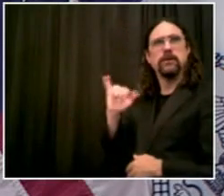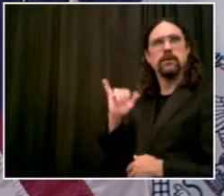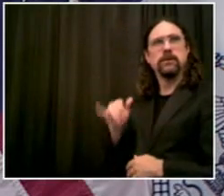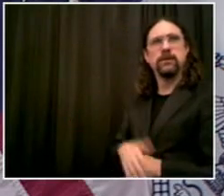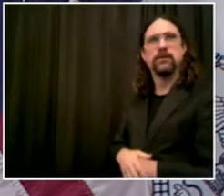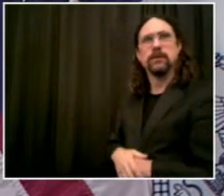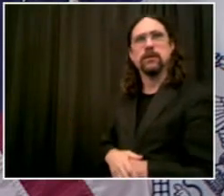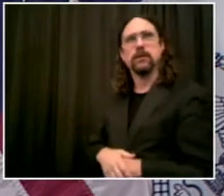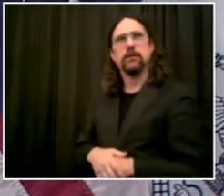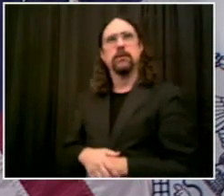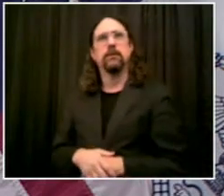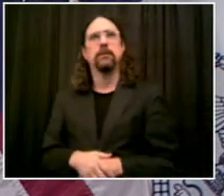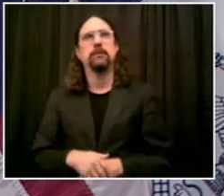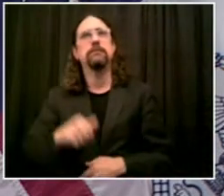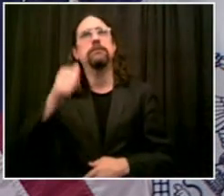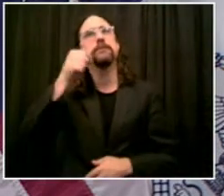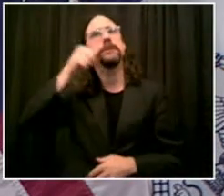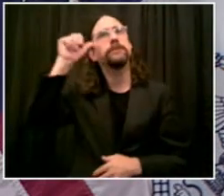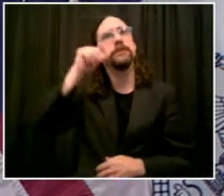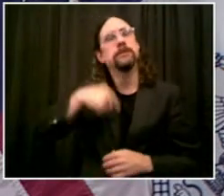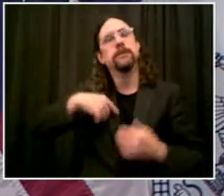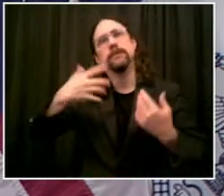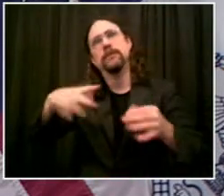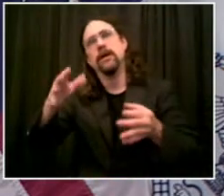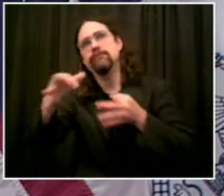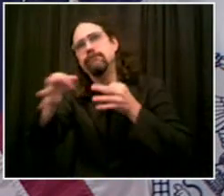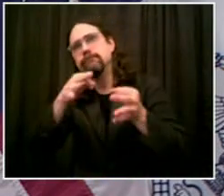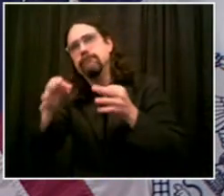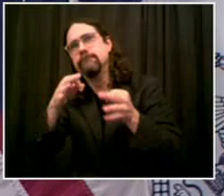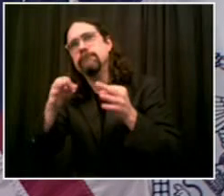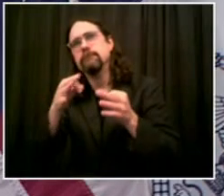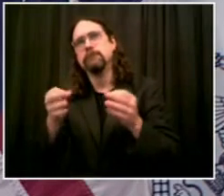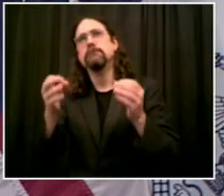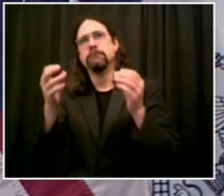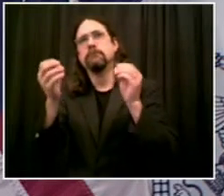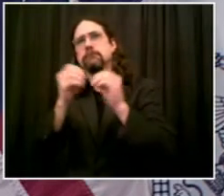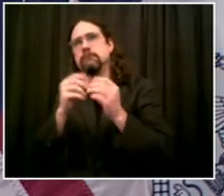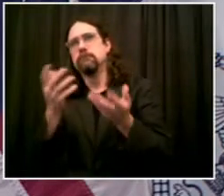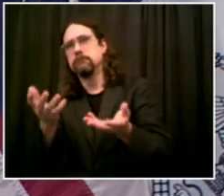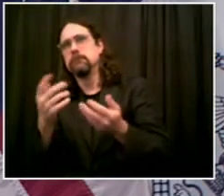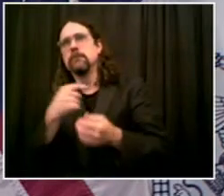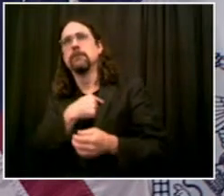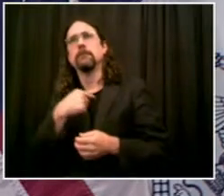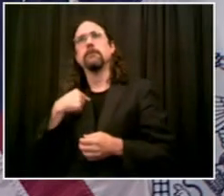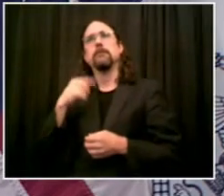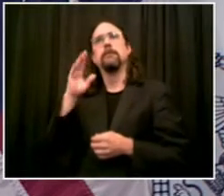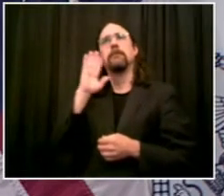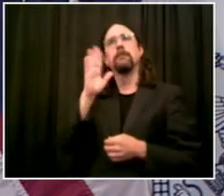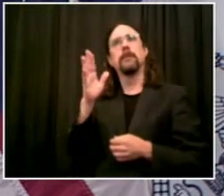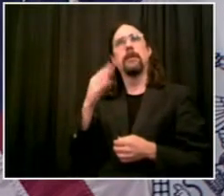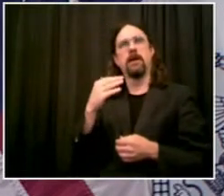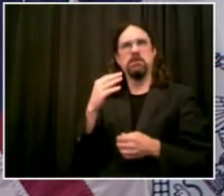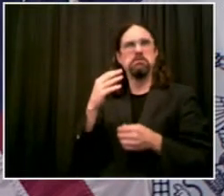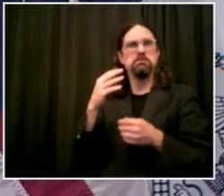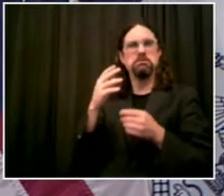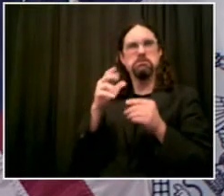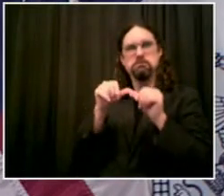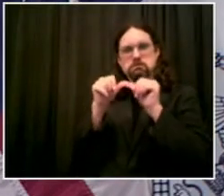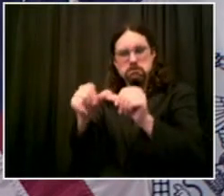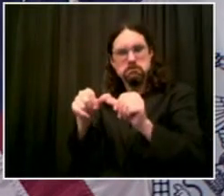days. But the good news is that phase three, presuming we get to it on time, Monday, July